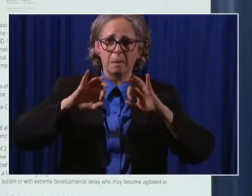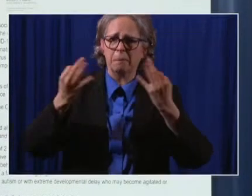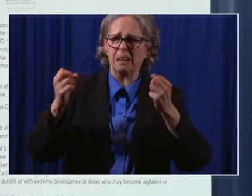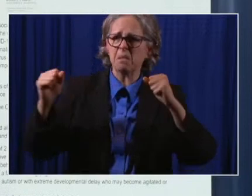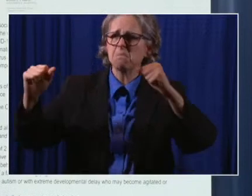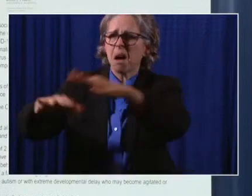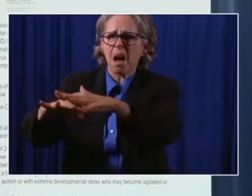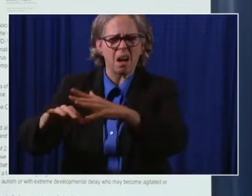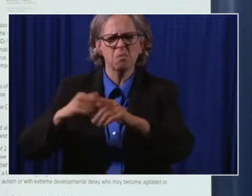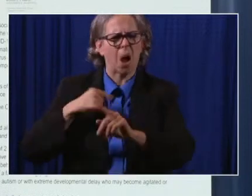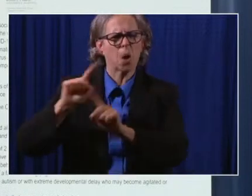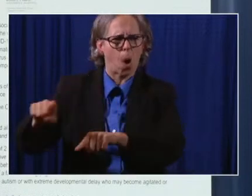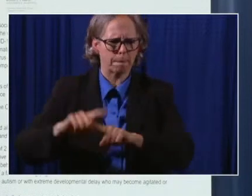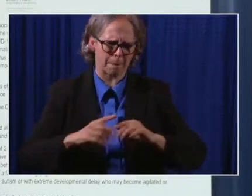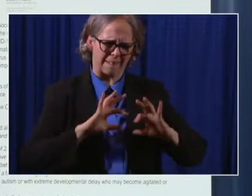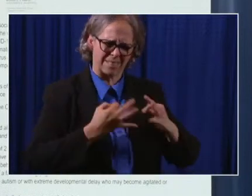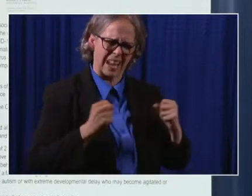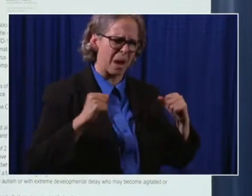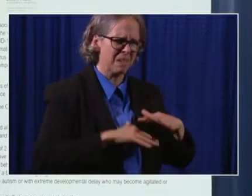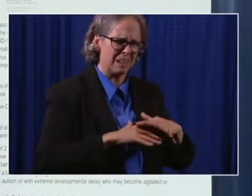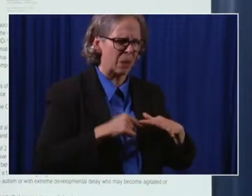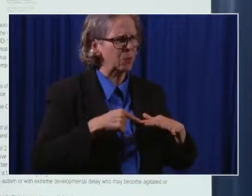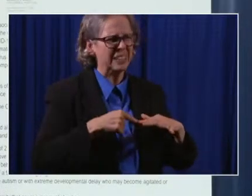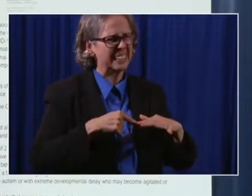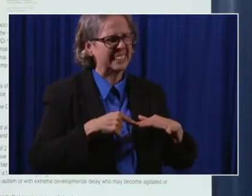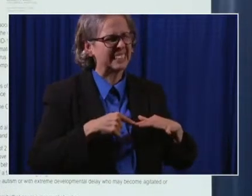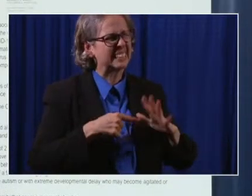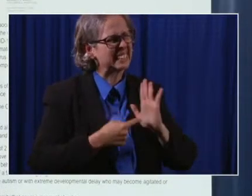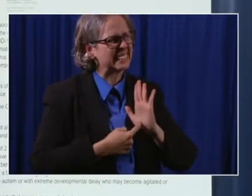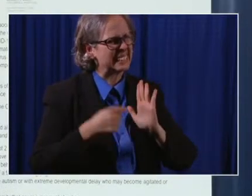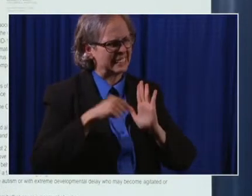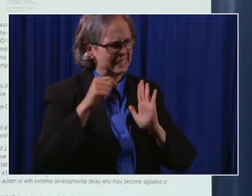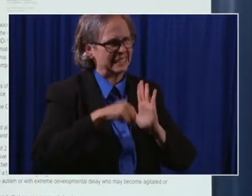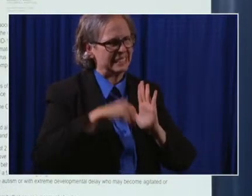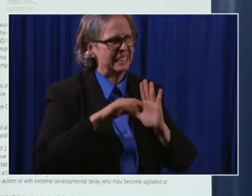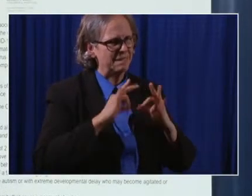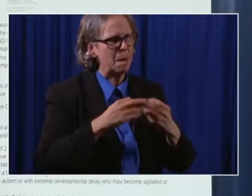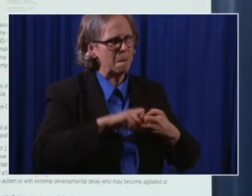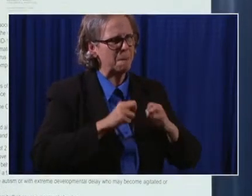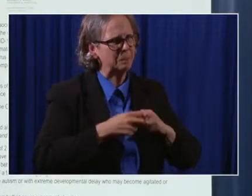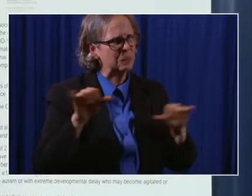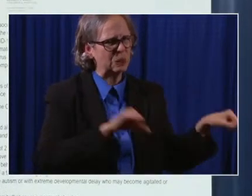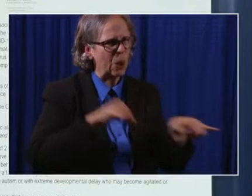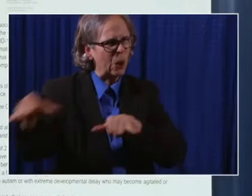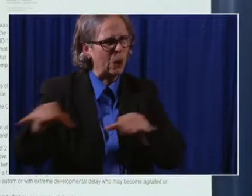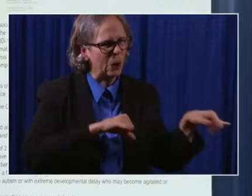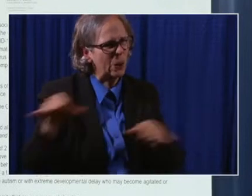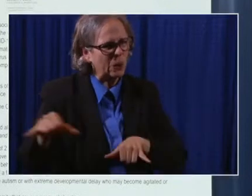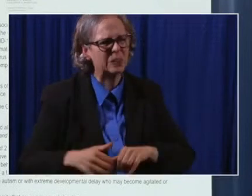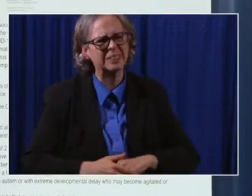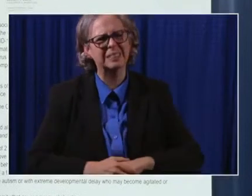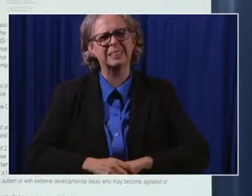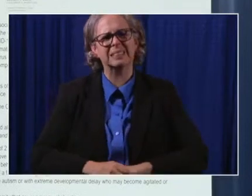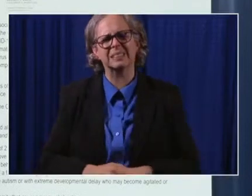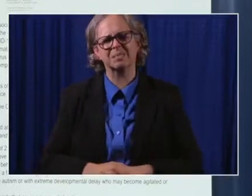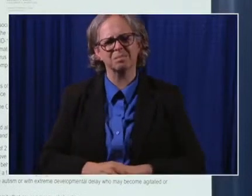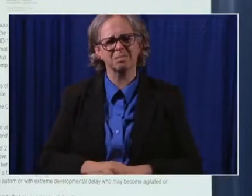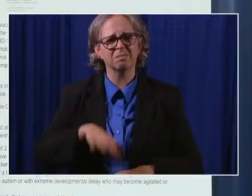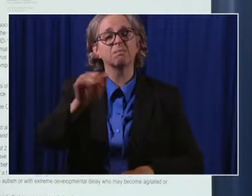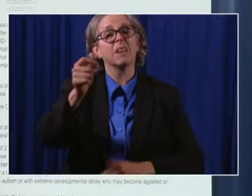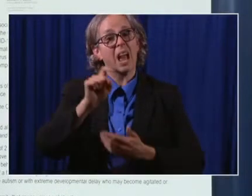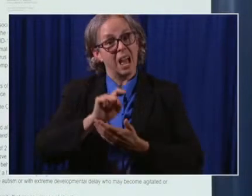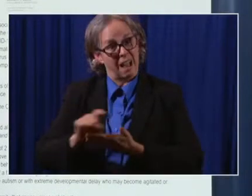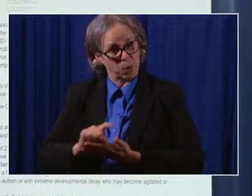today. On my weekly call with our health commissioners around the state, one of them summed it up